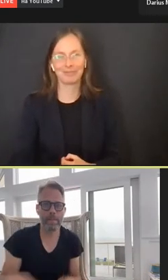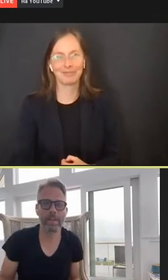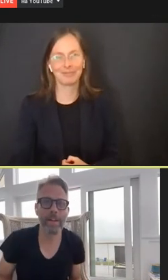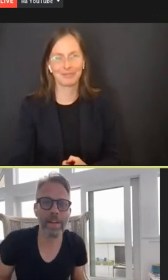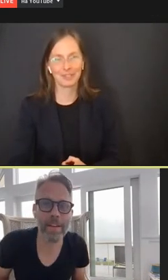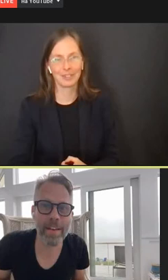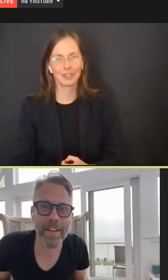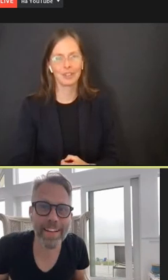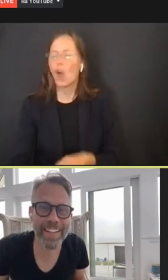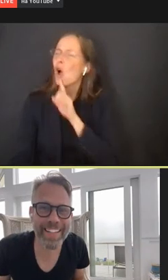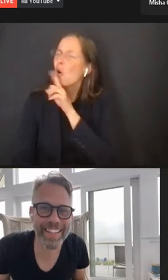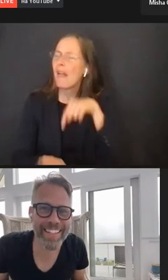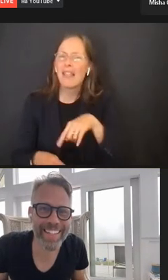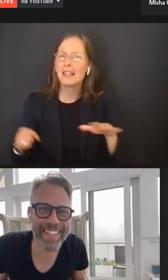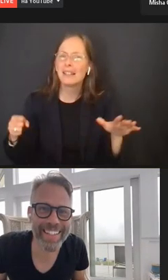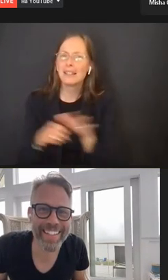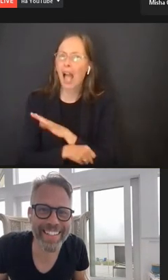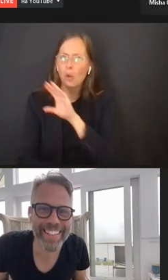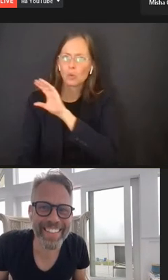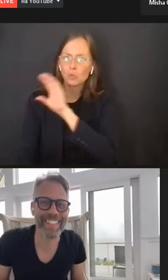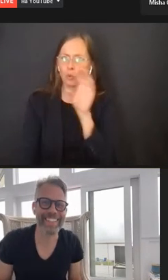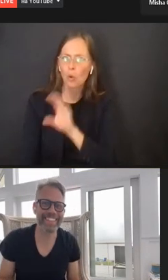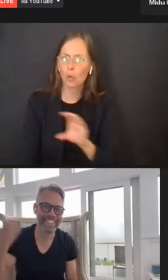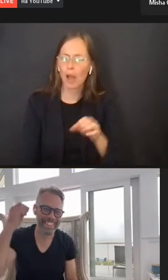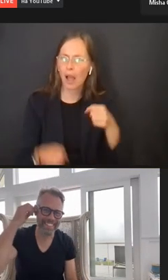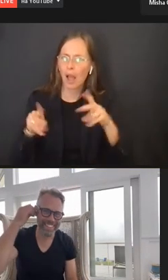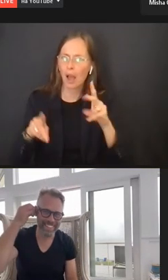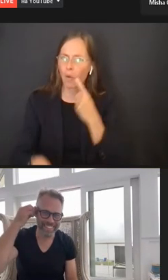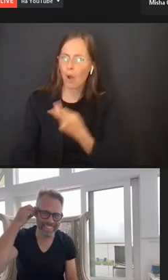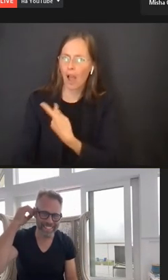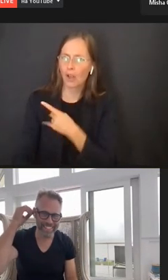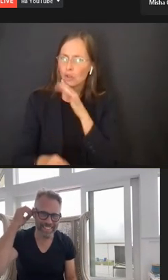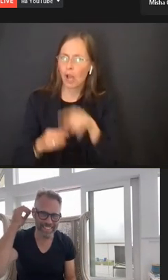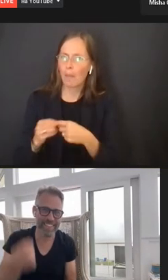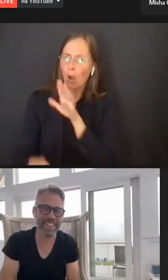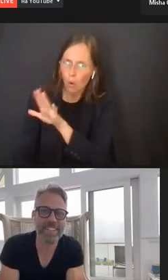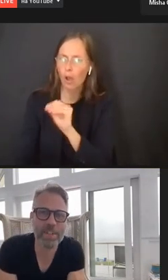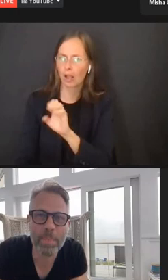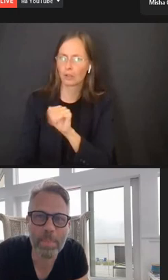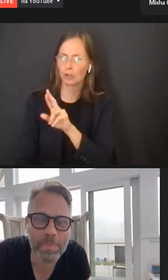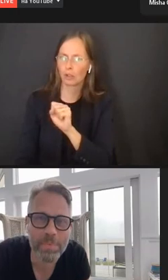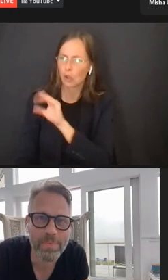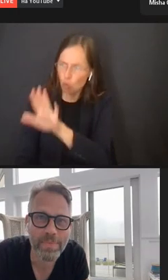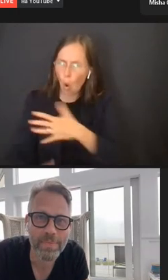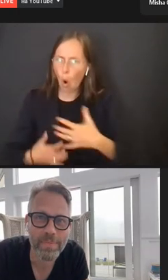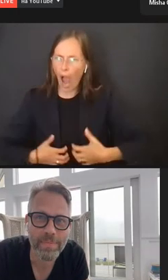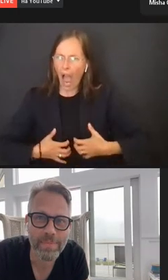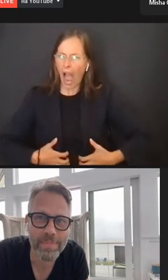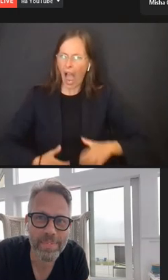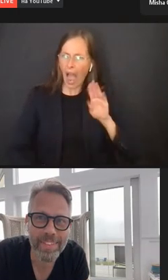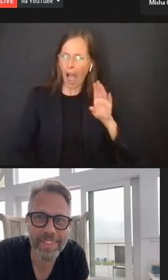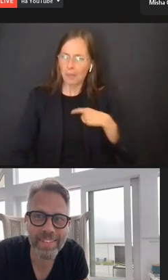This entire Zoom has been an opportunity for us to talk about your Oscars and your abs. I realize how this has